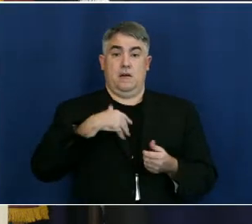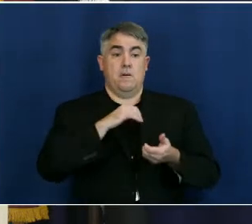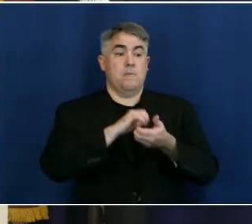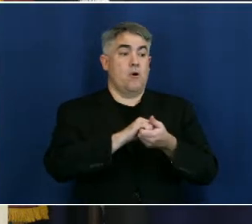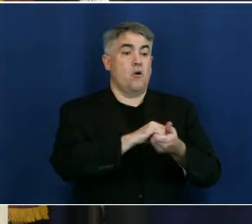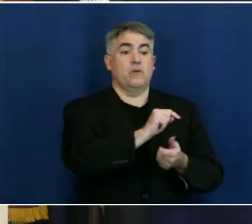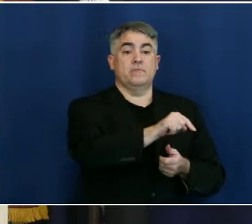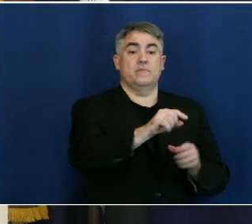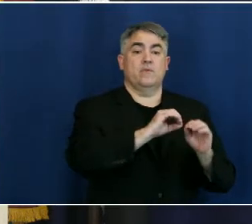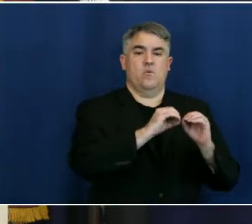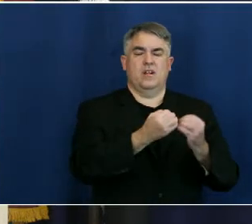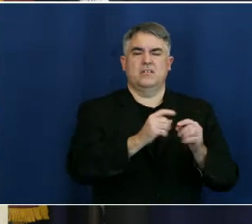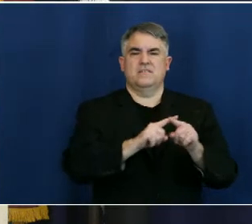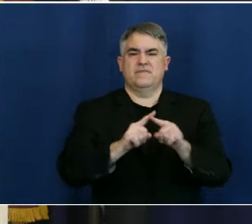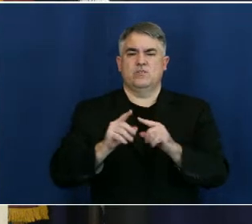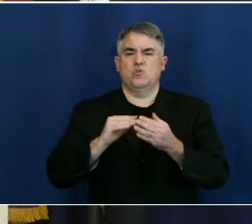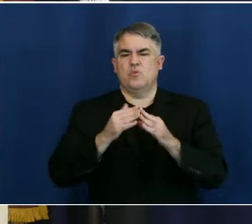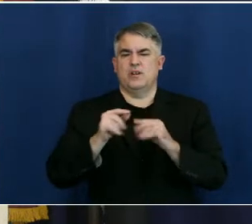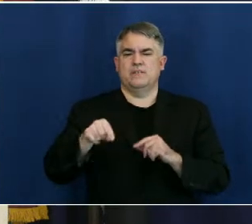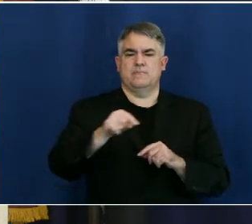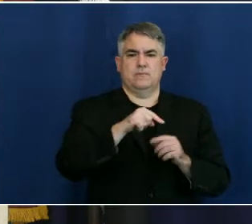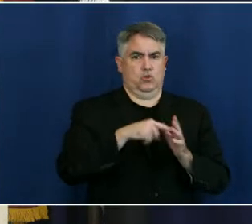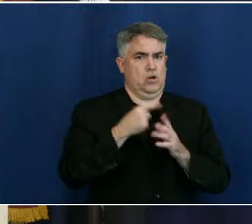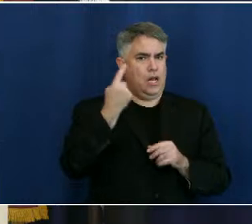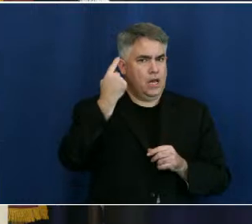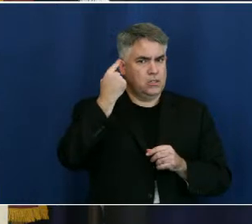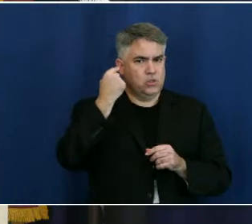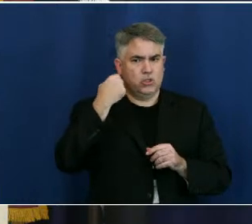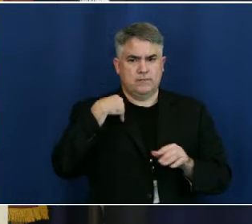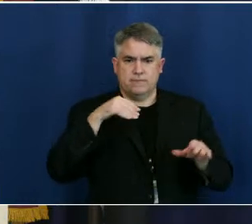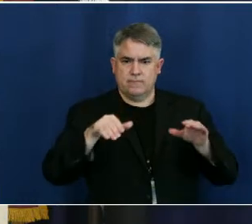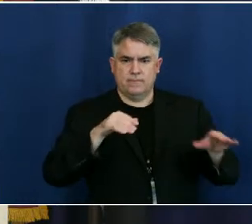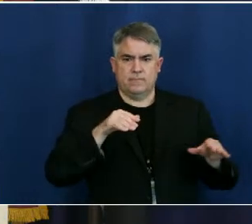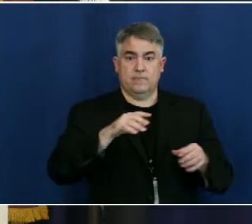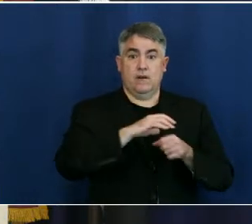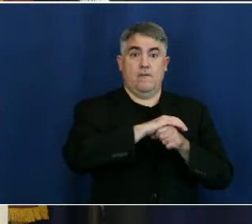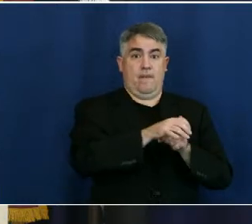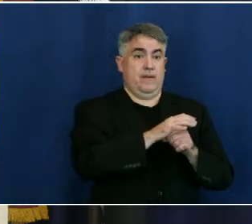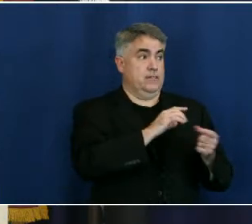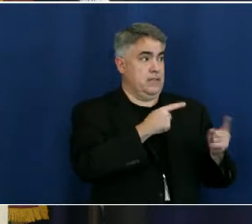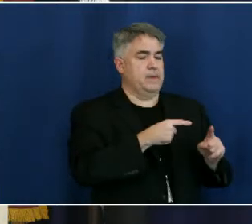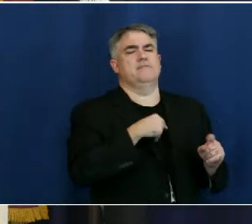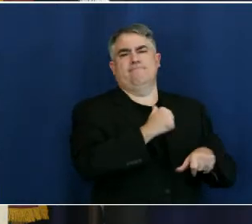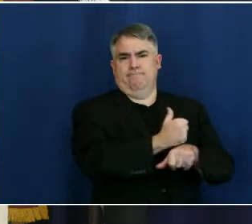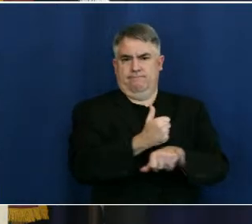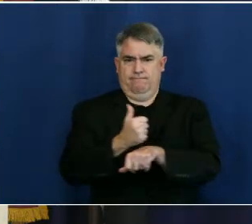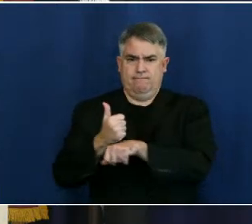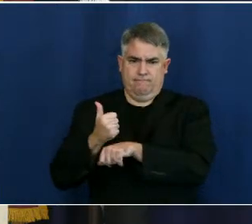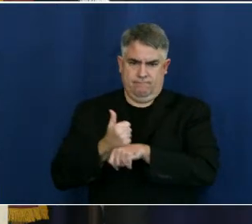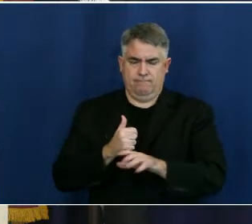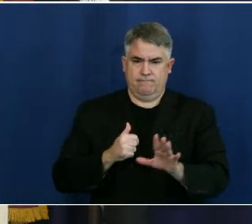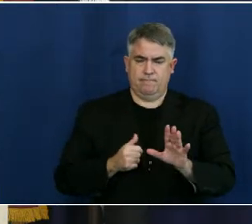when COVID hit, and in trying to make sure that we were providing testing